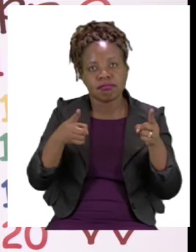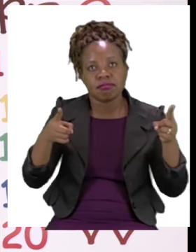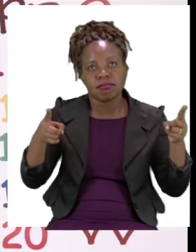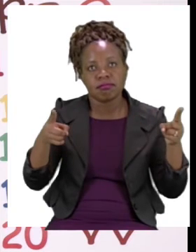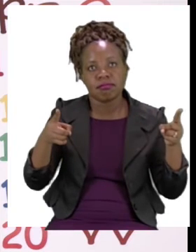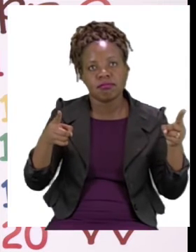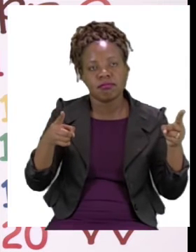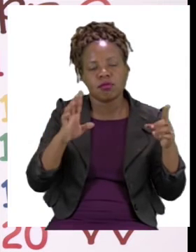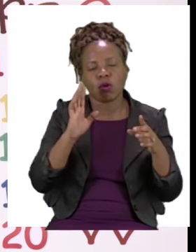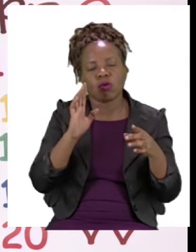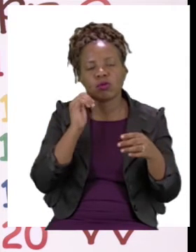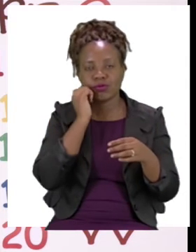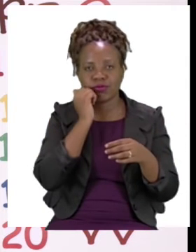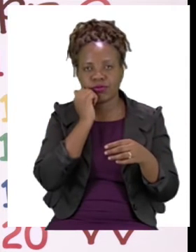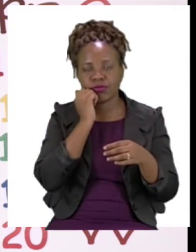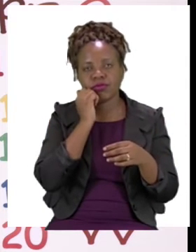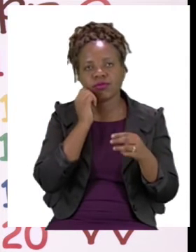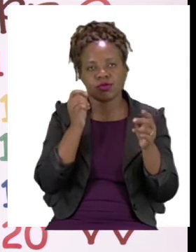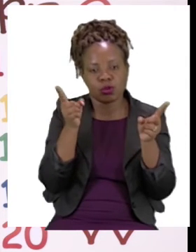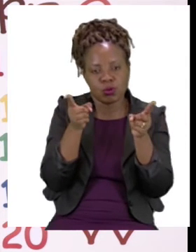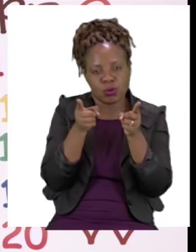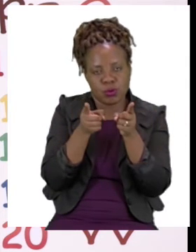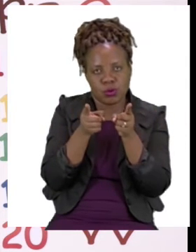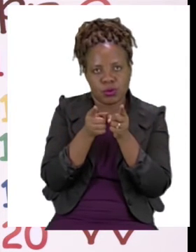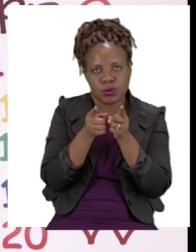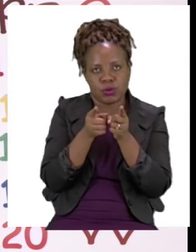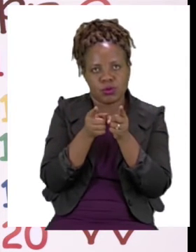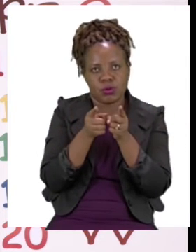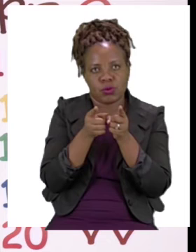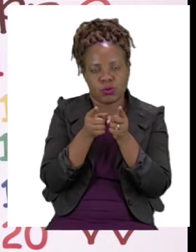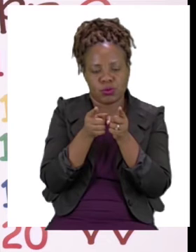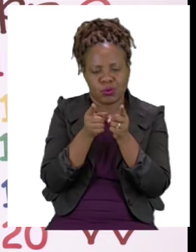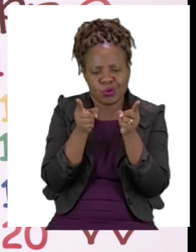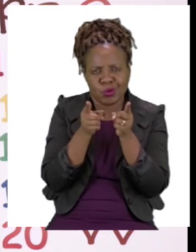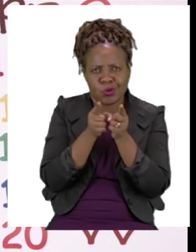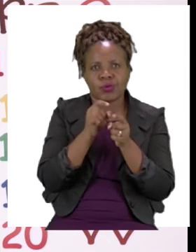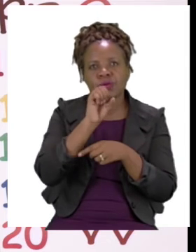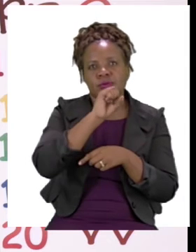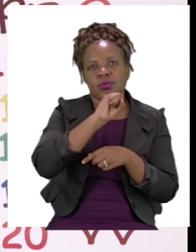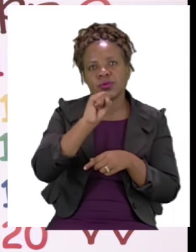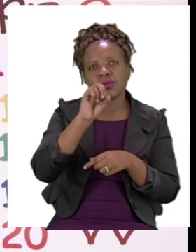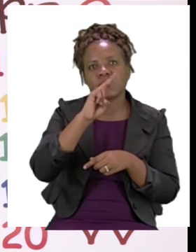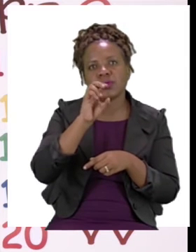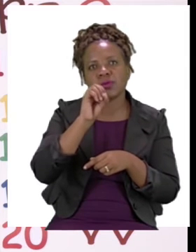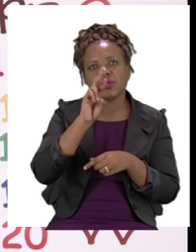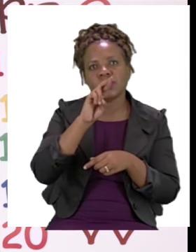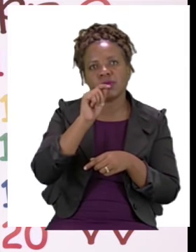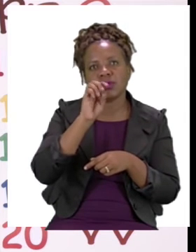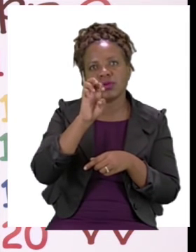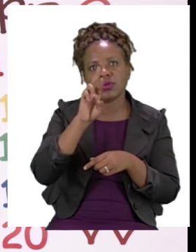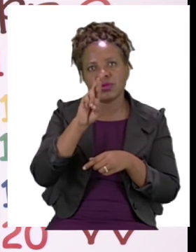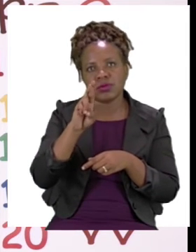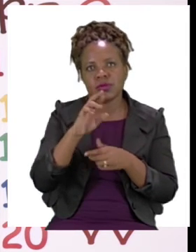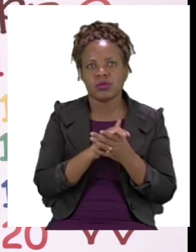talking shorter. We are talking about something that is small. But because we're big boys and girls, we are